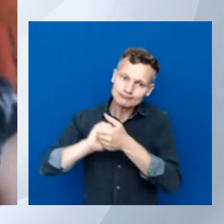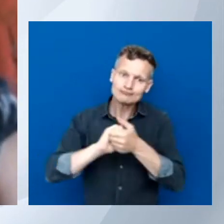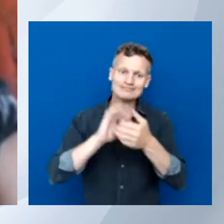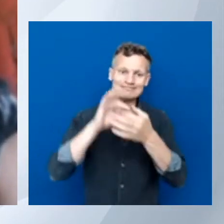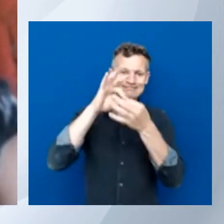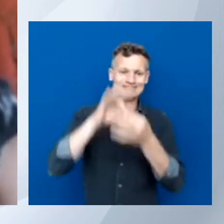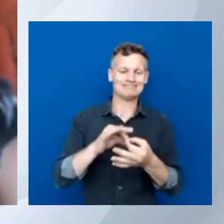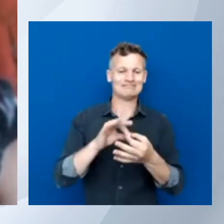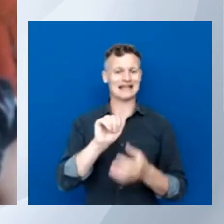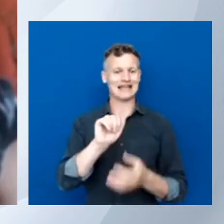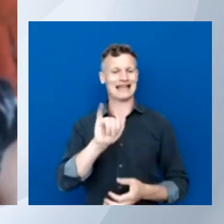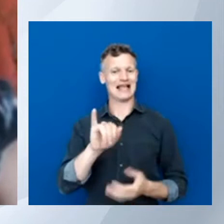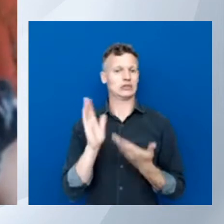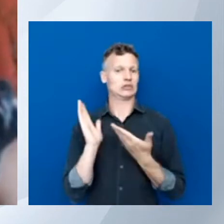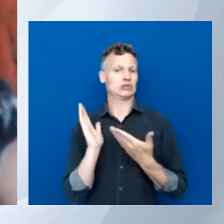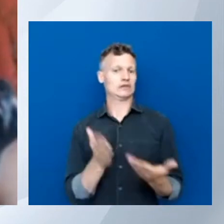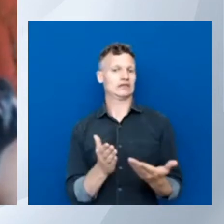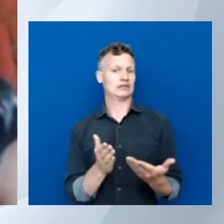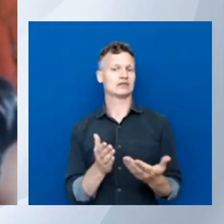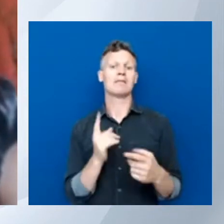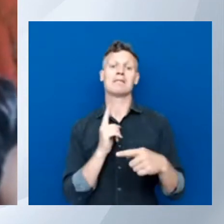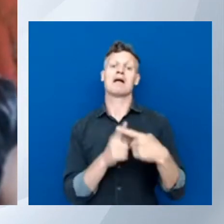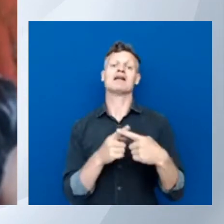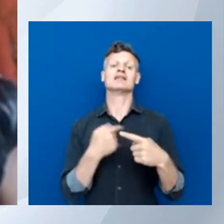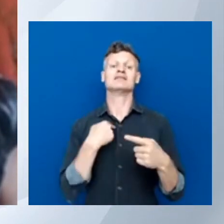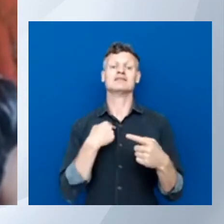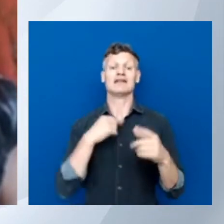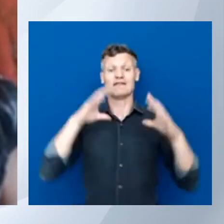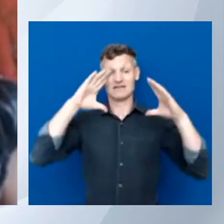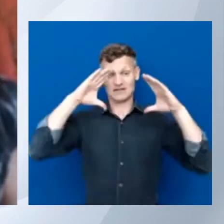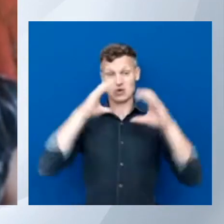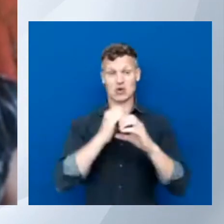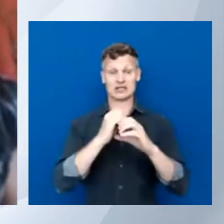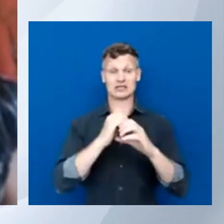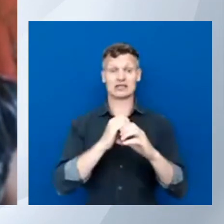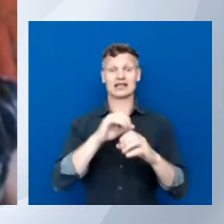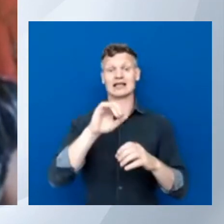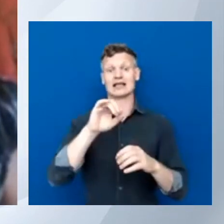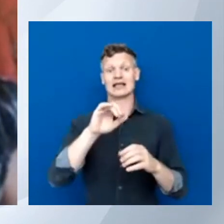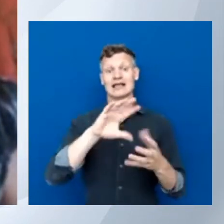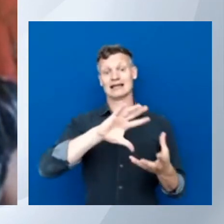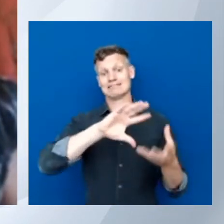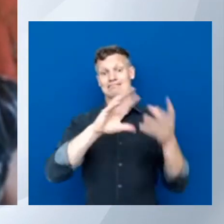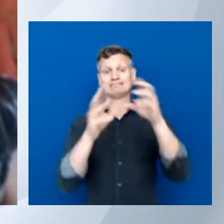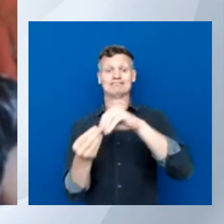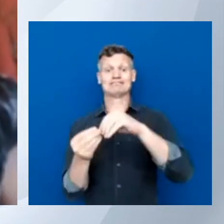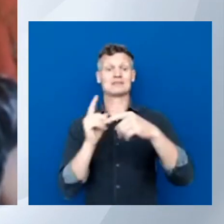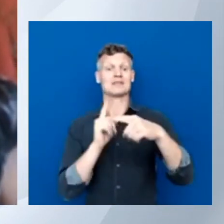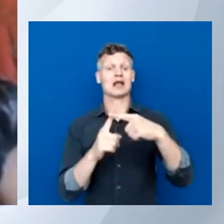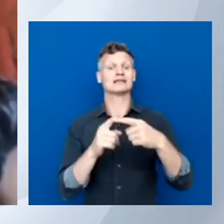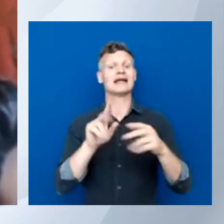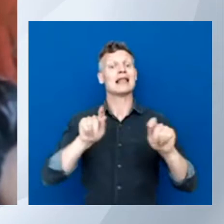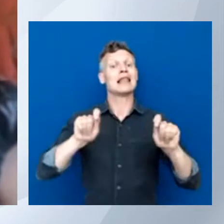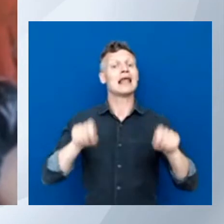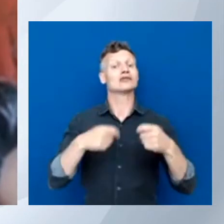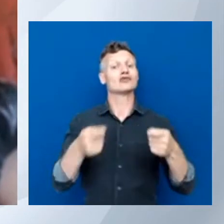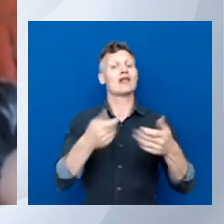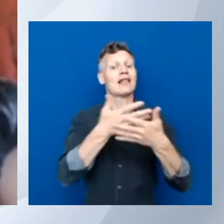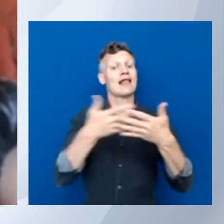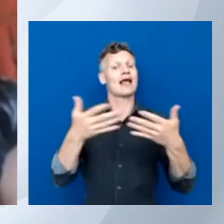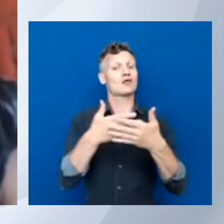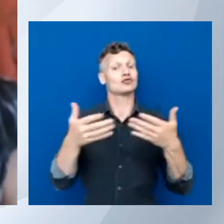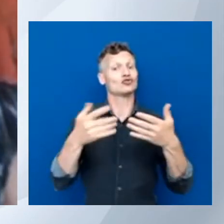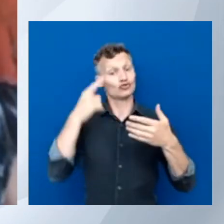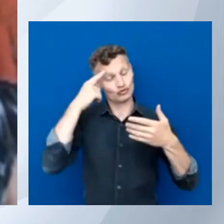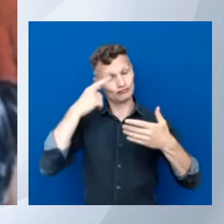natural language processing. Okay, that sounds really cool and interesting. So go on. Good luck with your